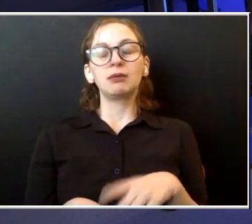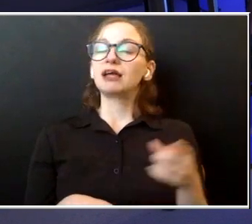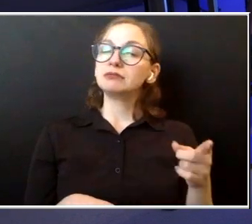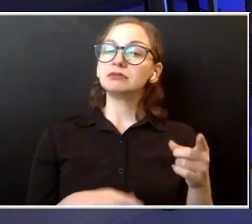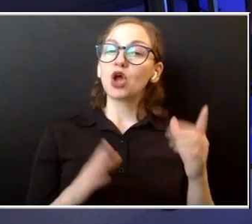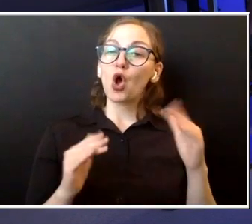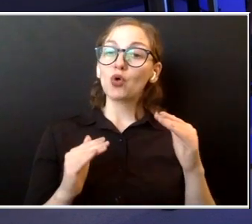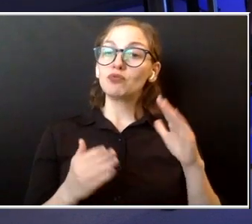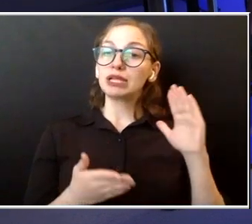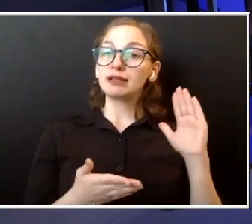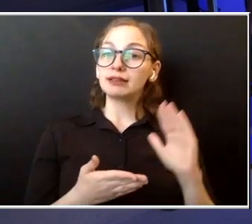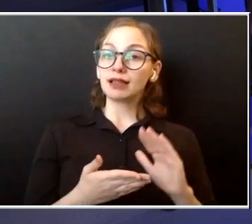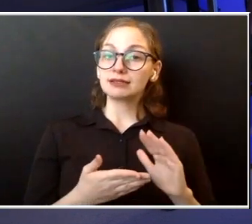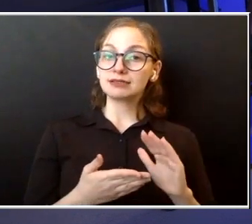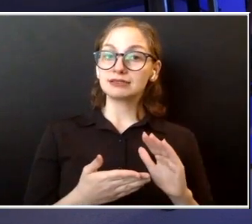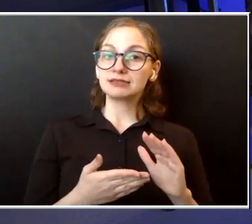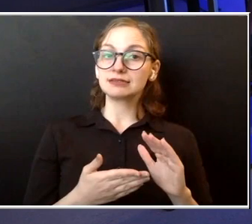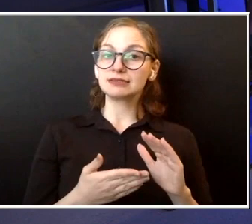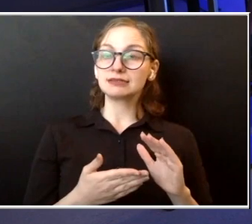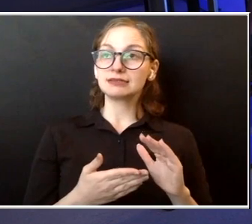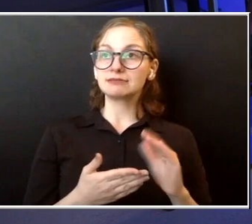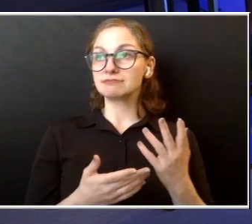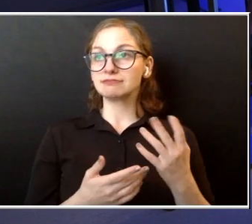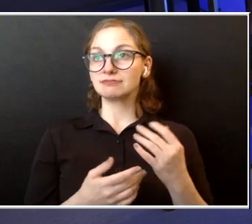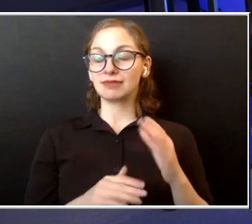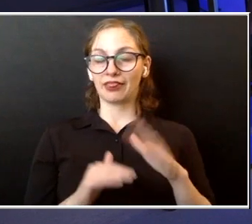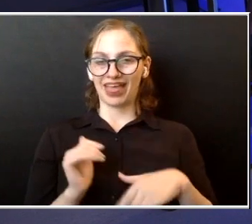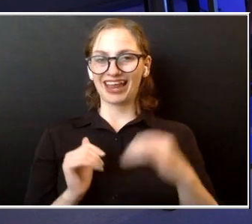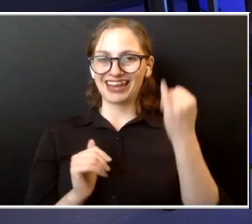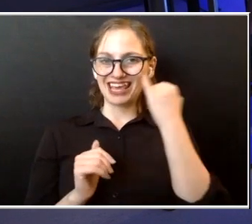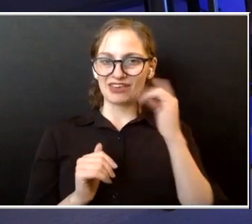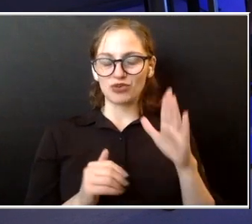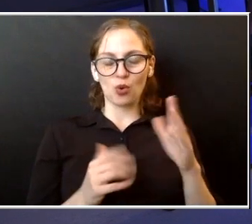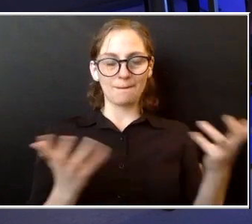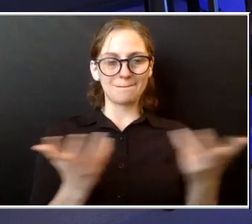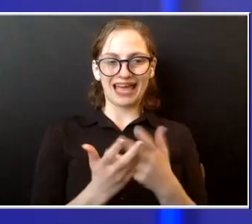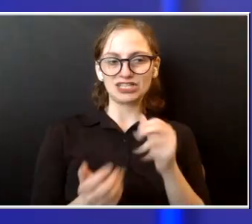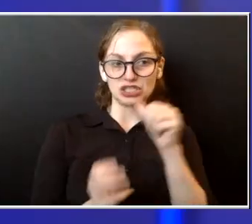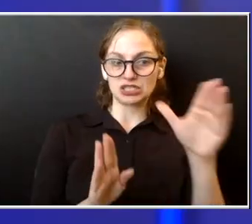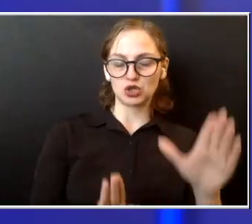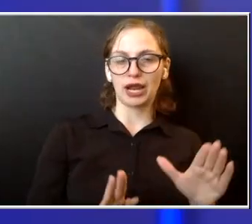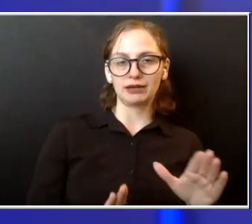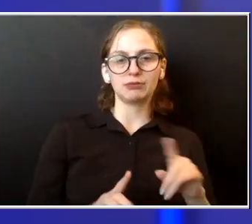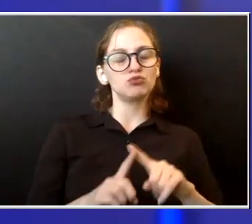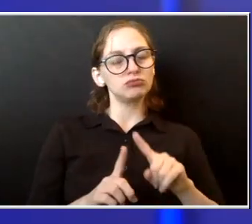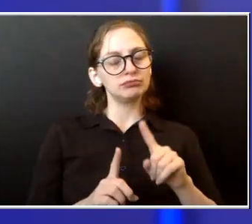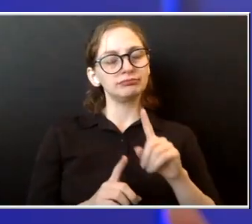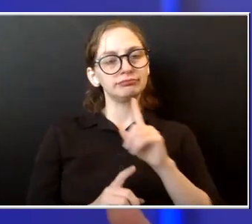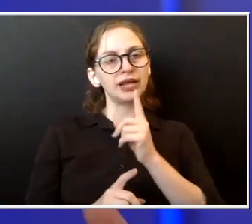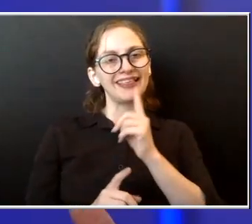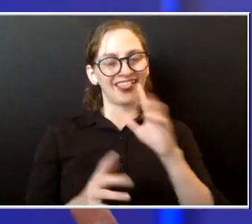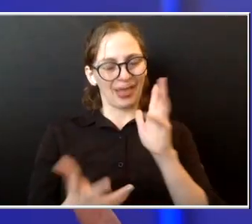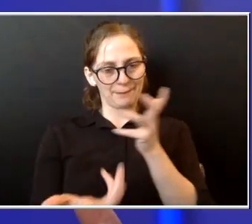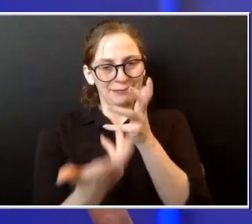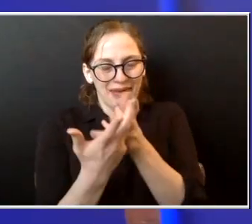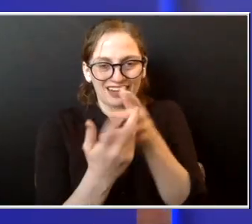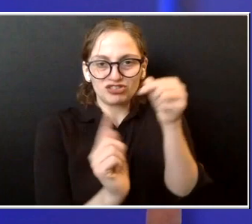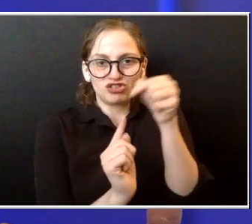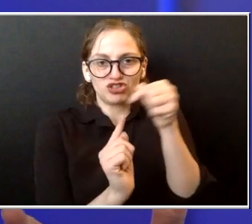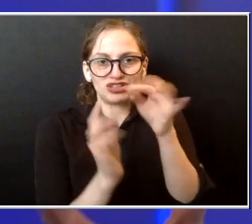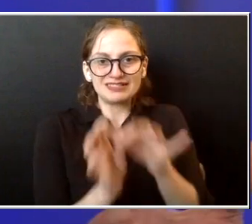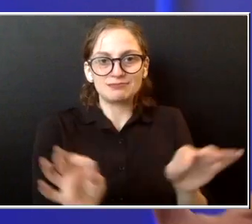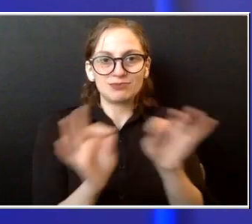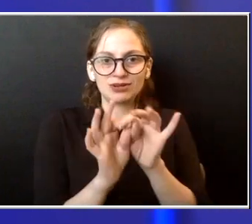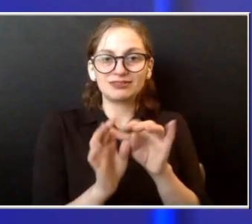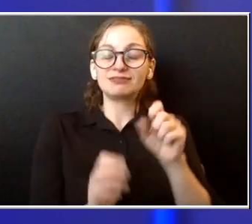quite as well matched. But it's really about the match at the end of the day. Yeah, I think just like 2 different sports teams, the